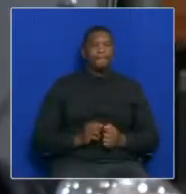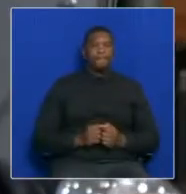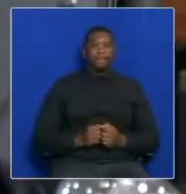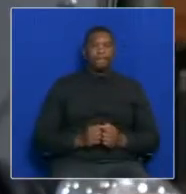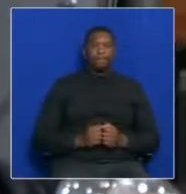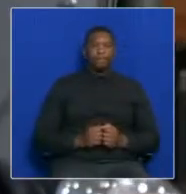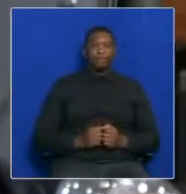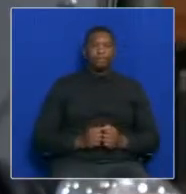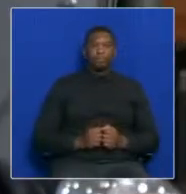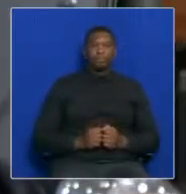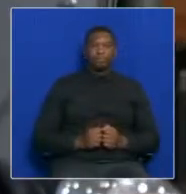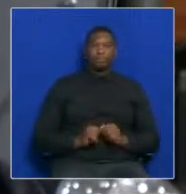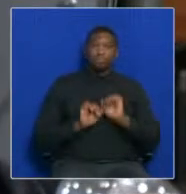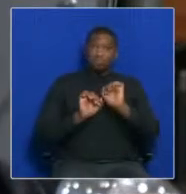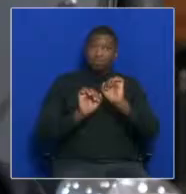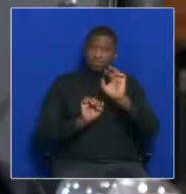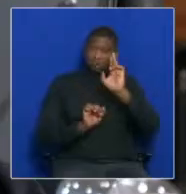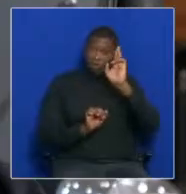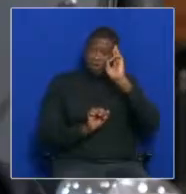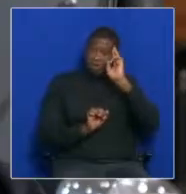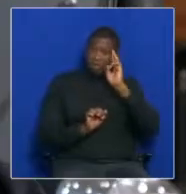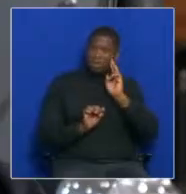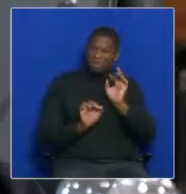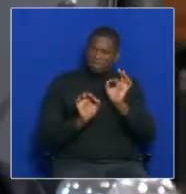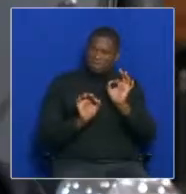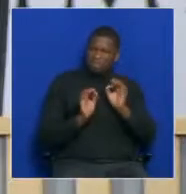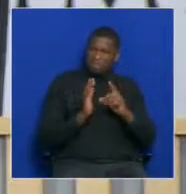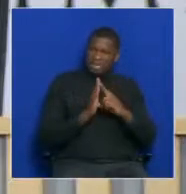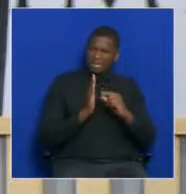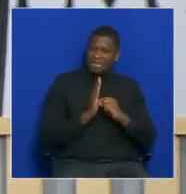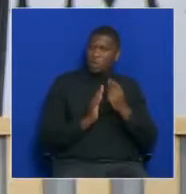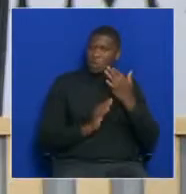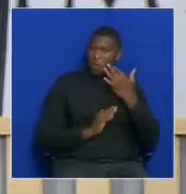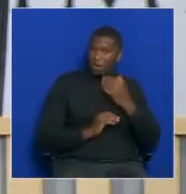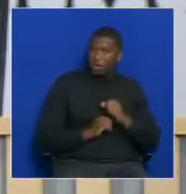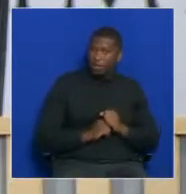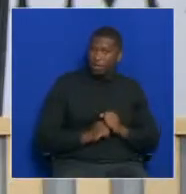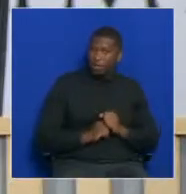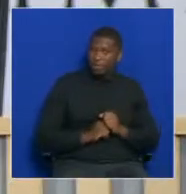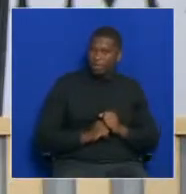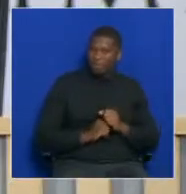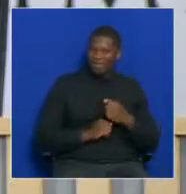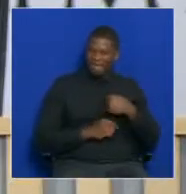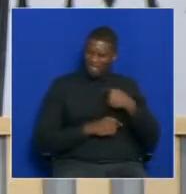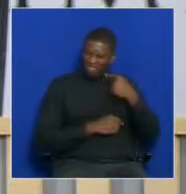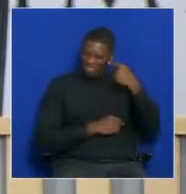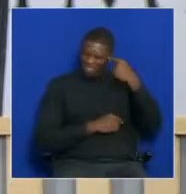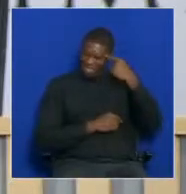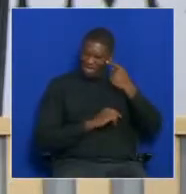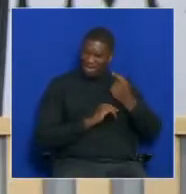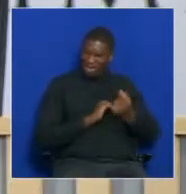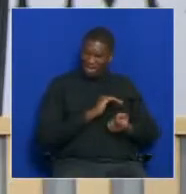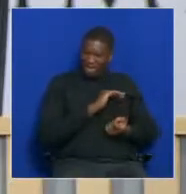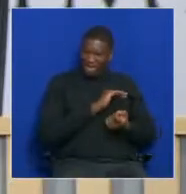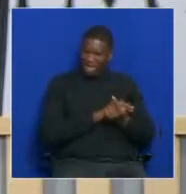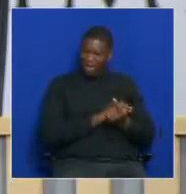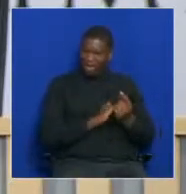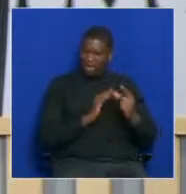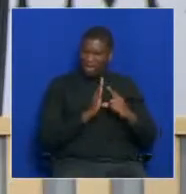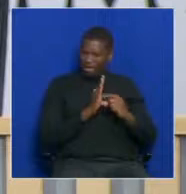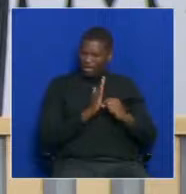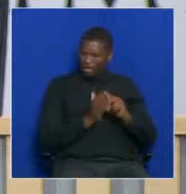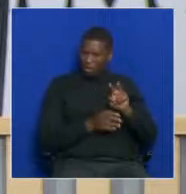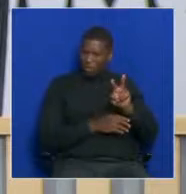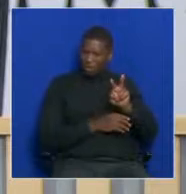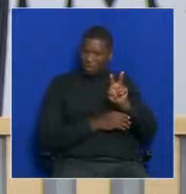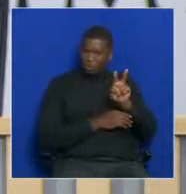Do you recall the exact date of the meeting? I think it might have been the 22nd of January,